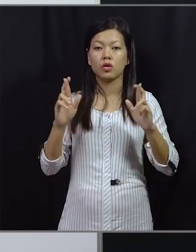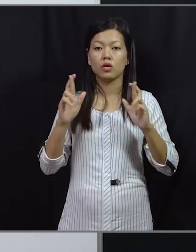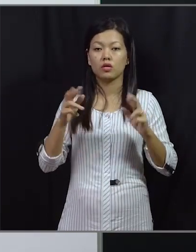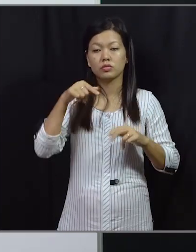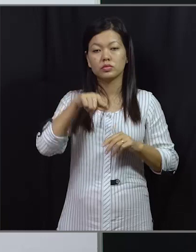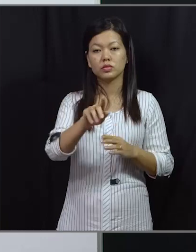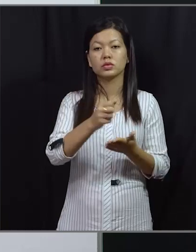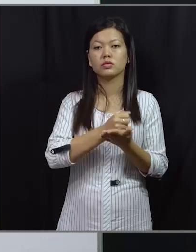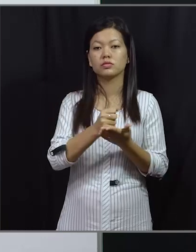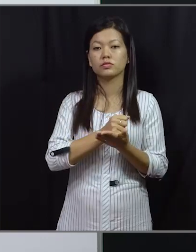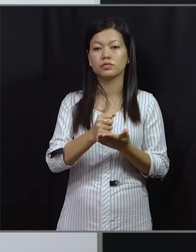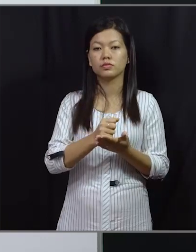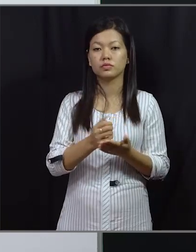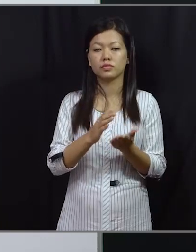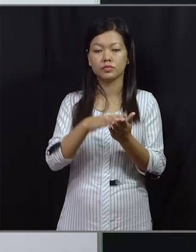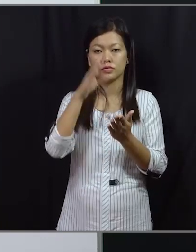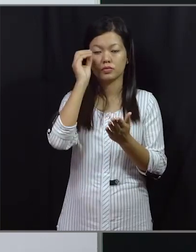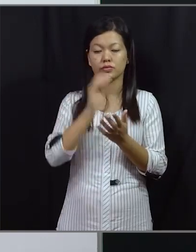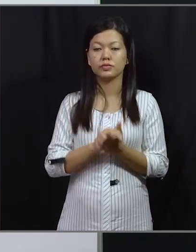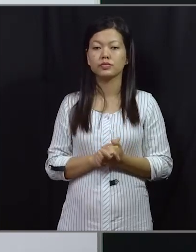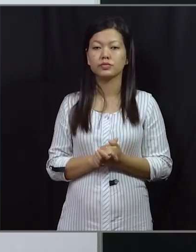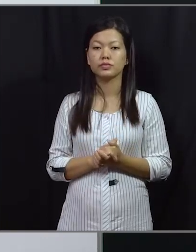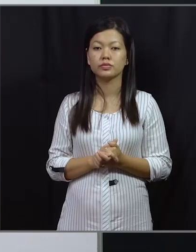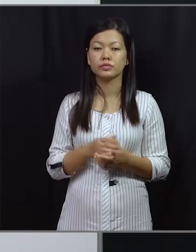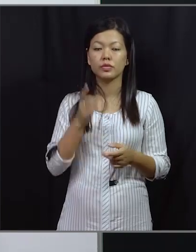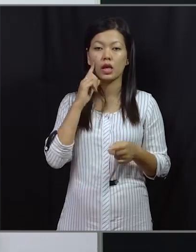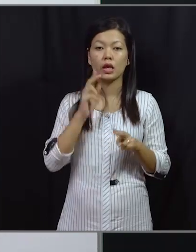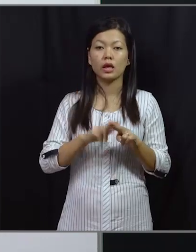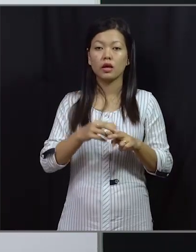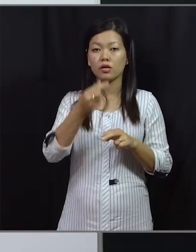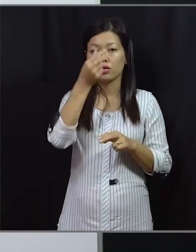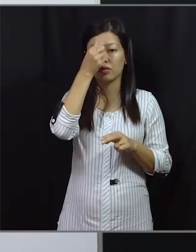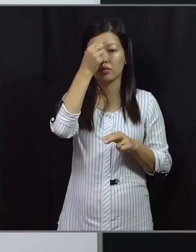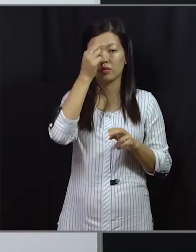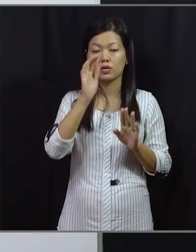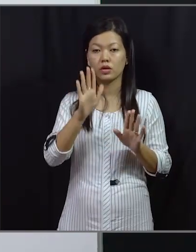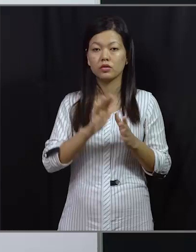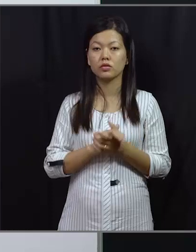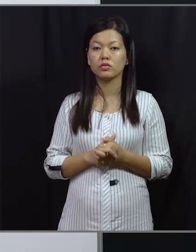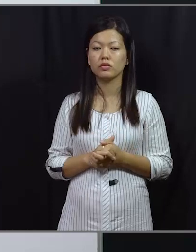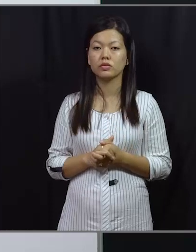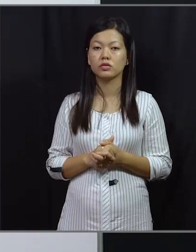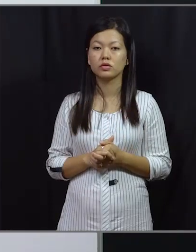by yourself. If you have any queries regarding this, you can mail me